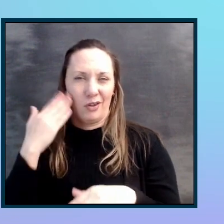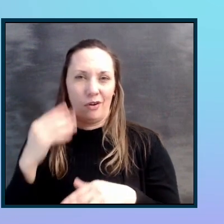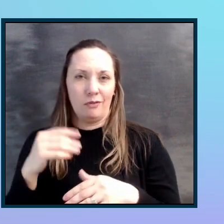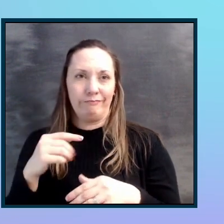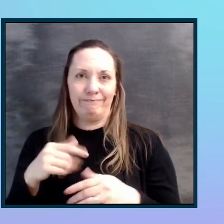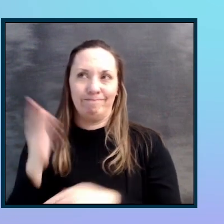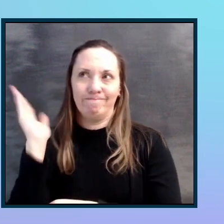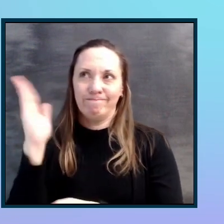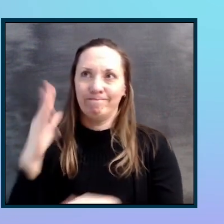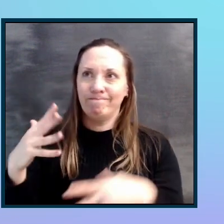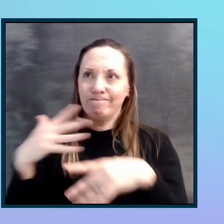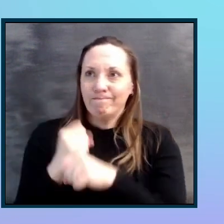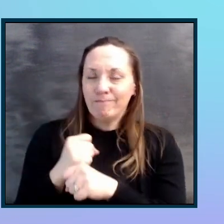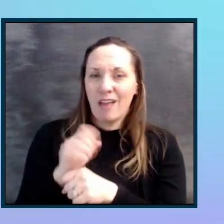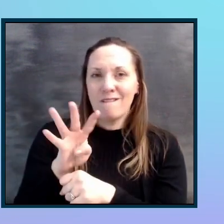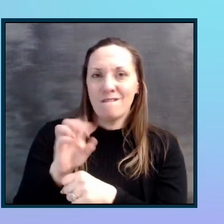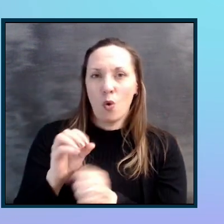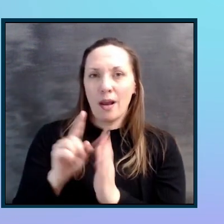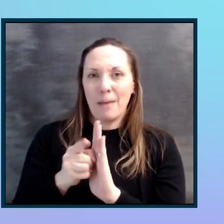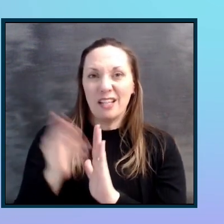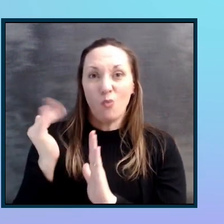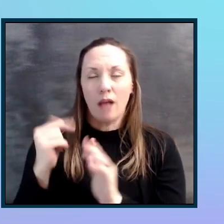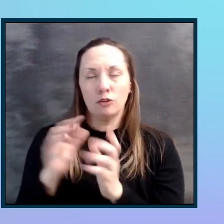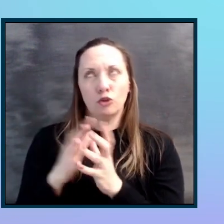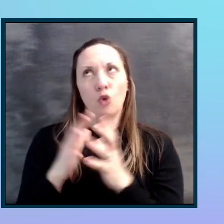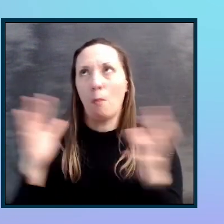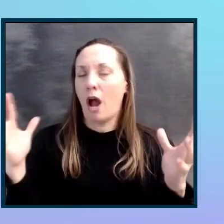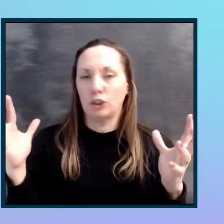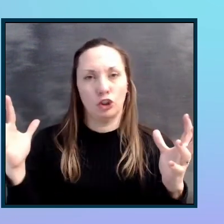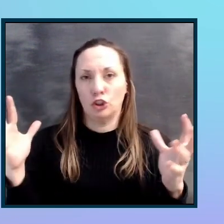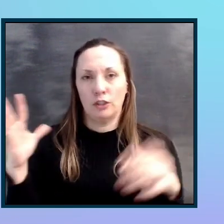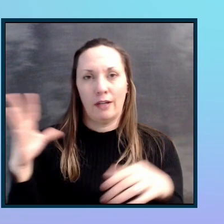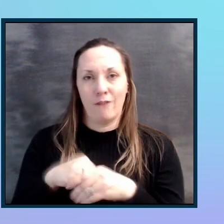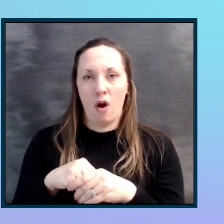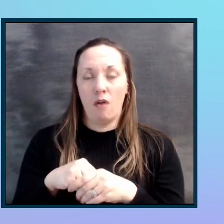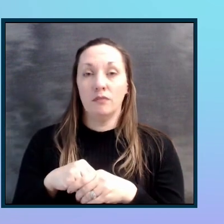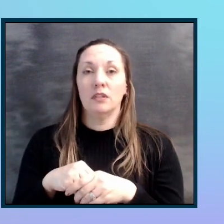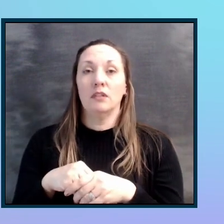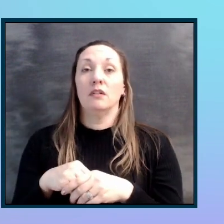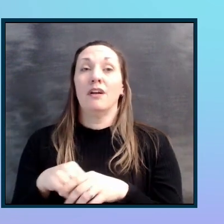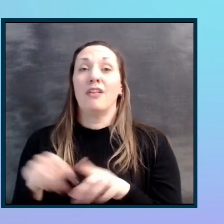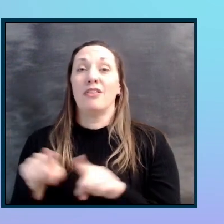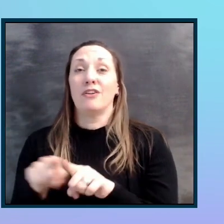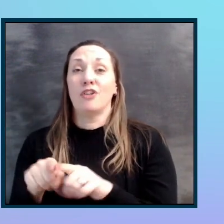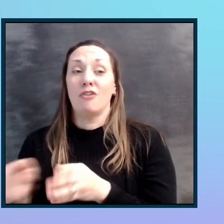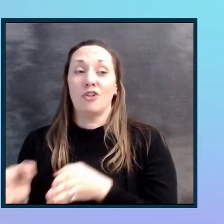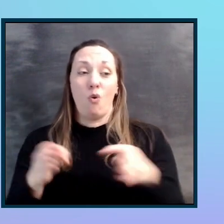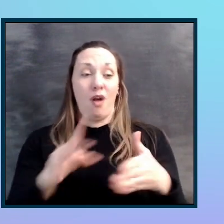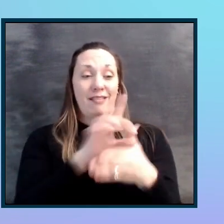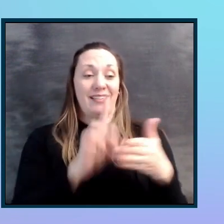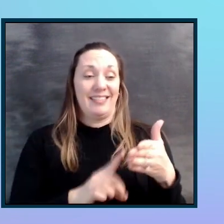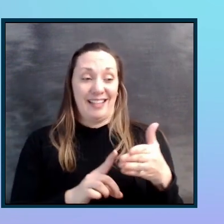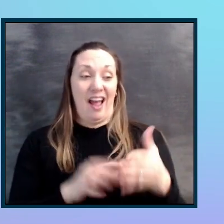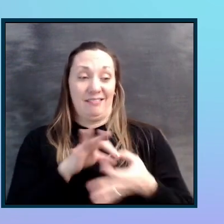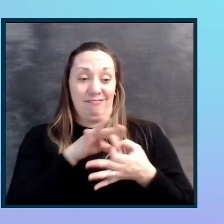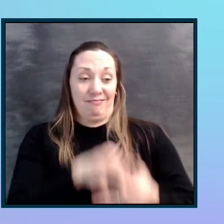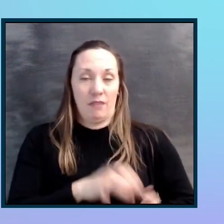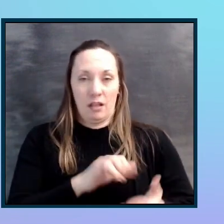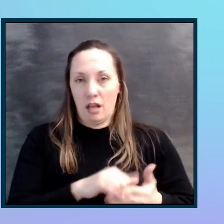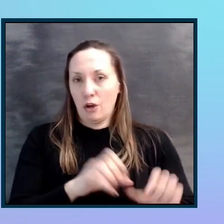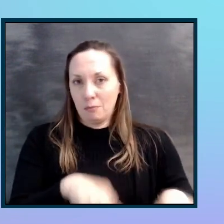for sharing. You're sharing the pizza. But we're so used to share as something